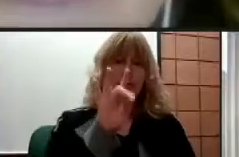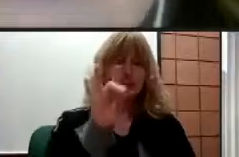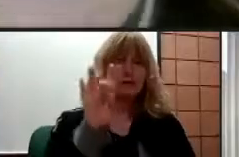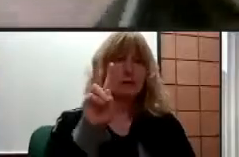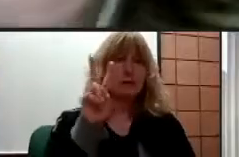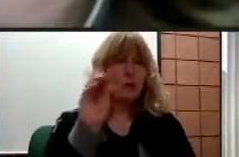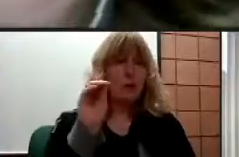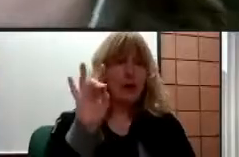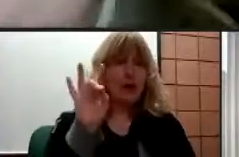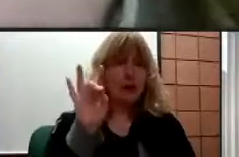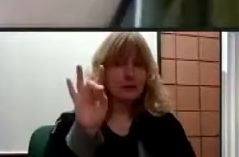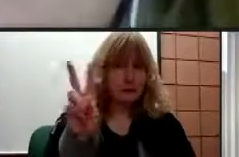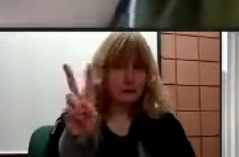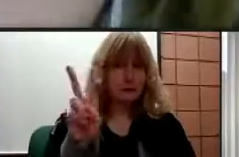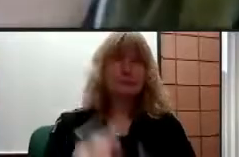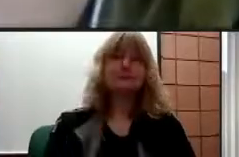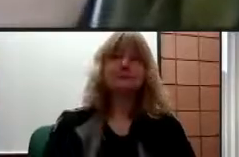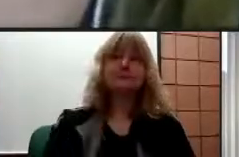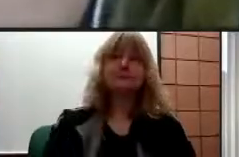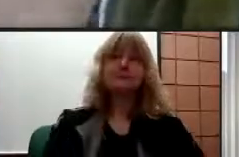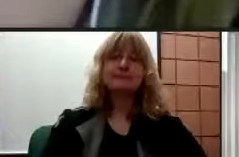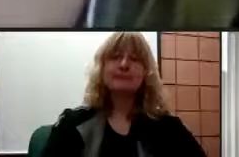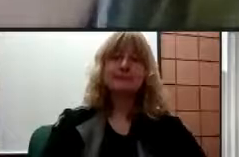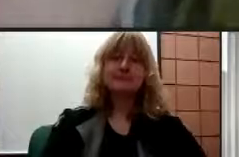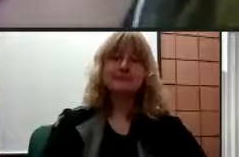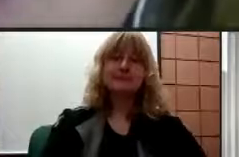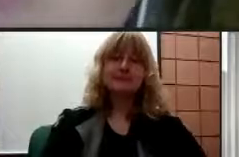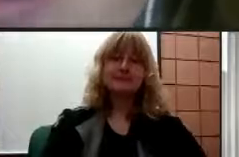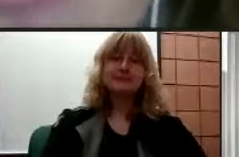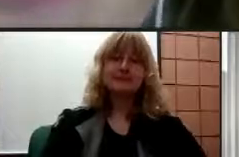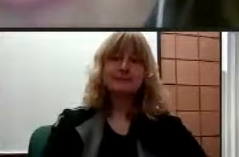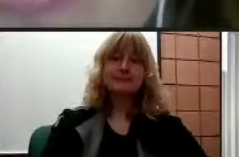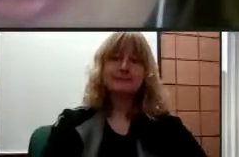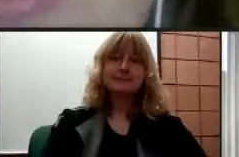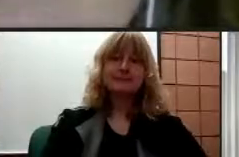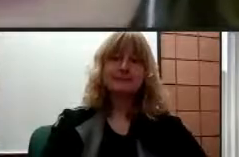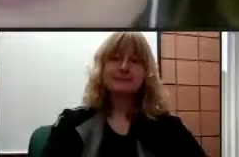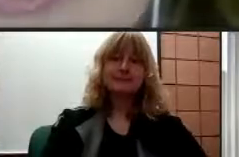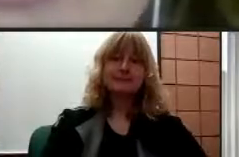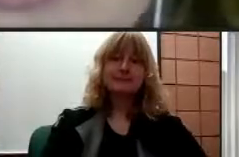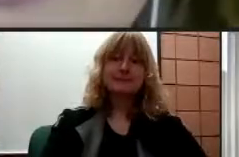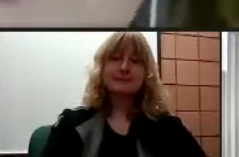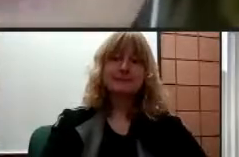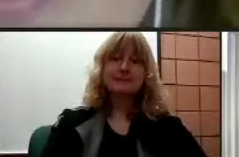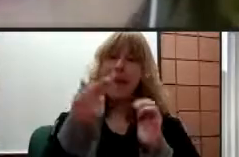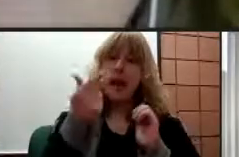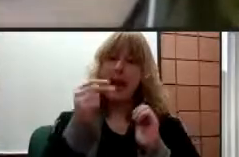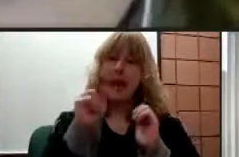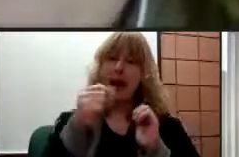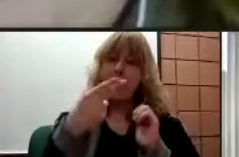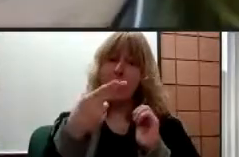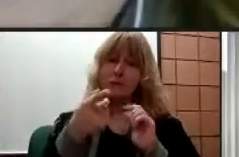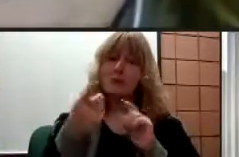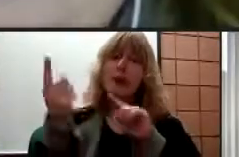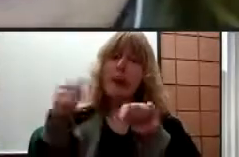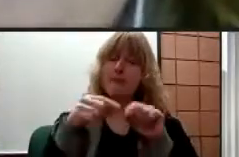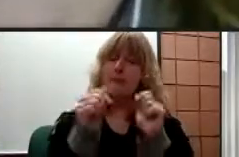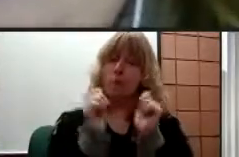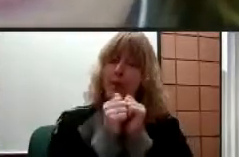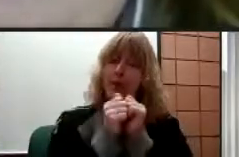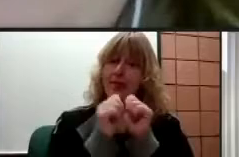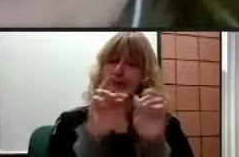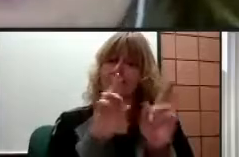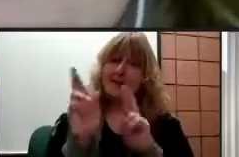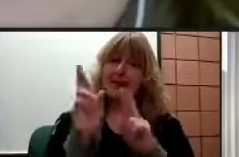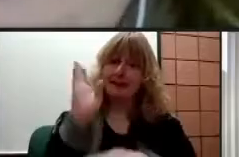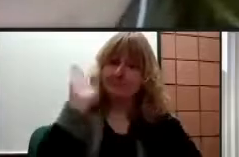313-288-2082. And so, Hannah, sometimes you come to us with a presentation. Do you have a presentation today,